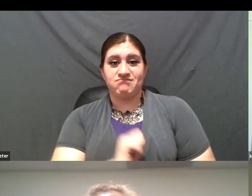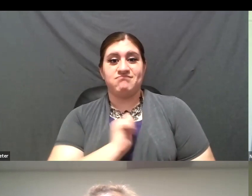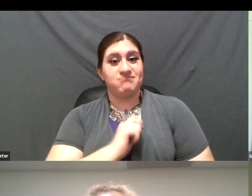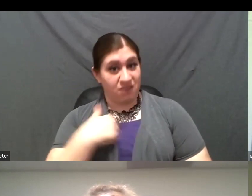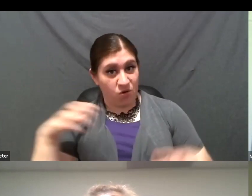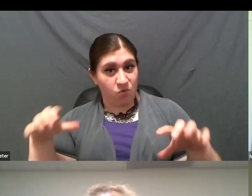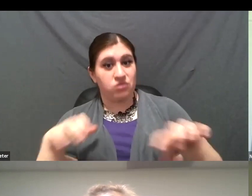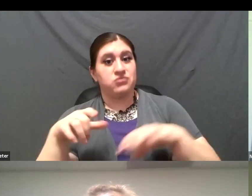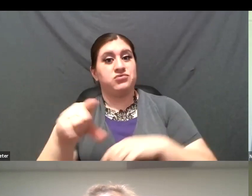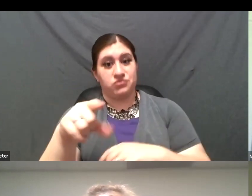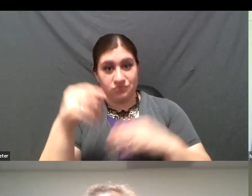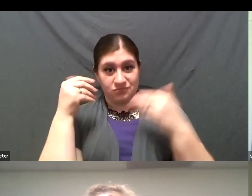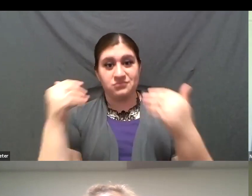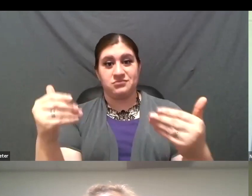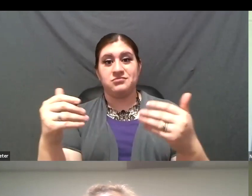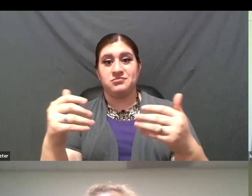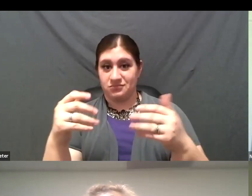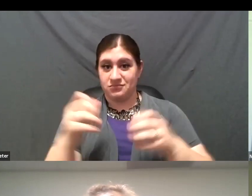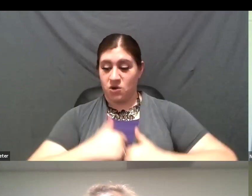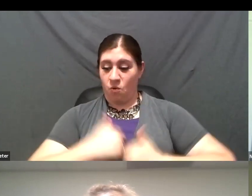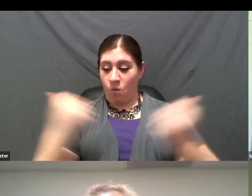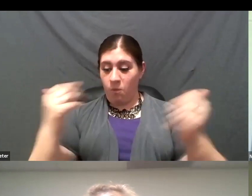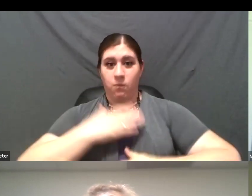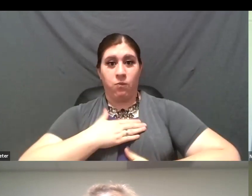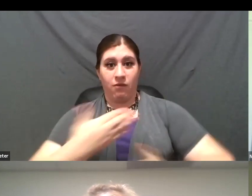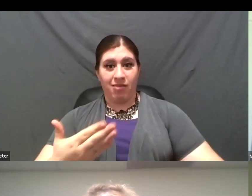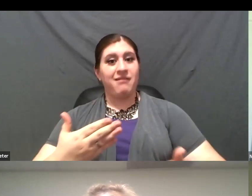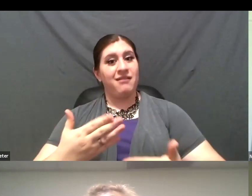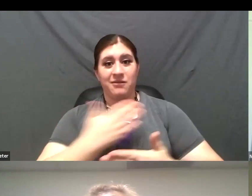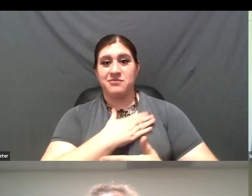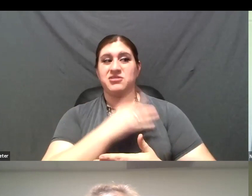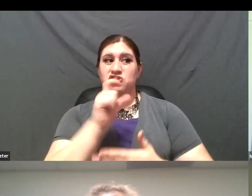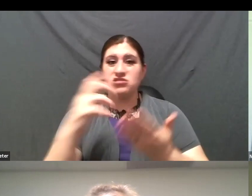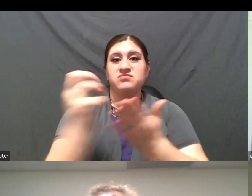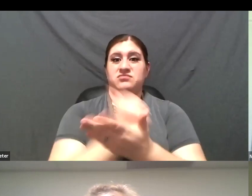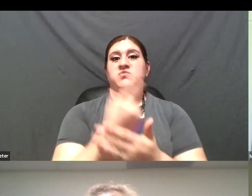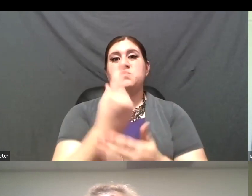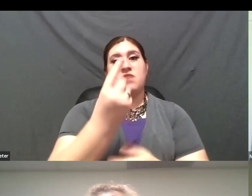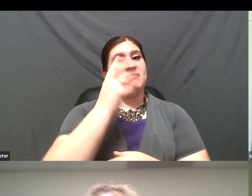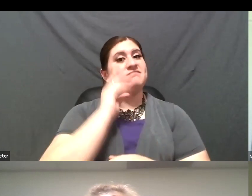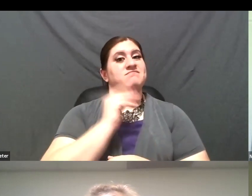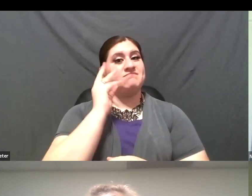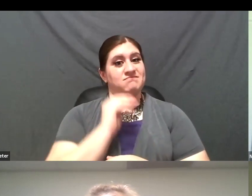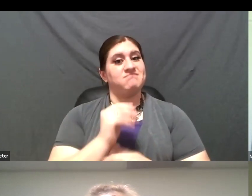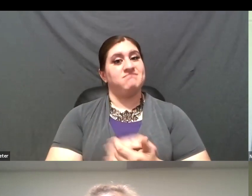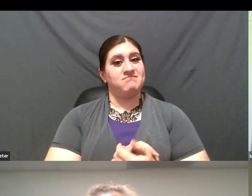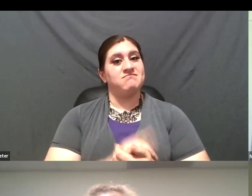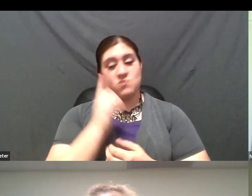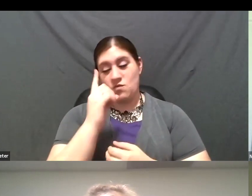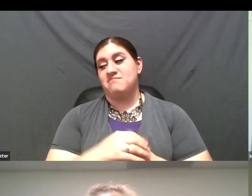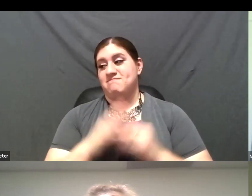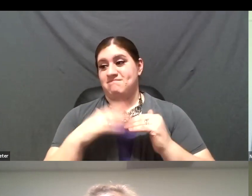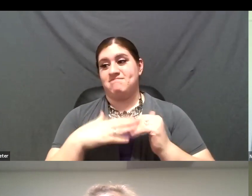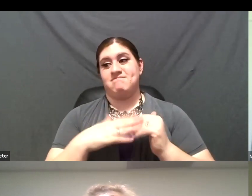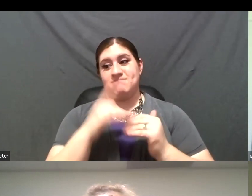you to avail yourself of at least one research experience, okay, minimum, okay, when